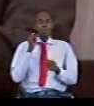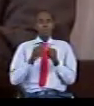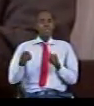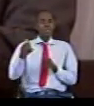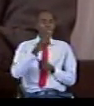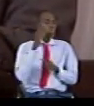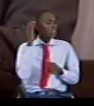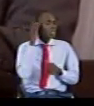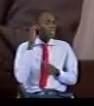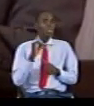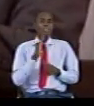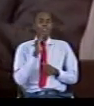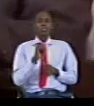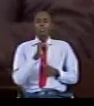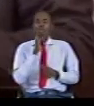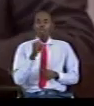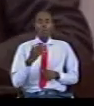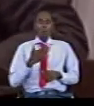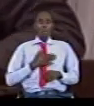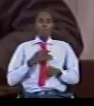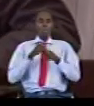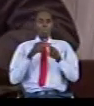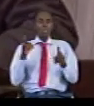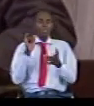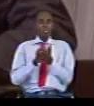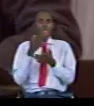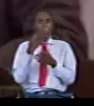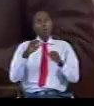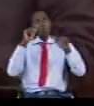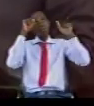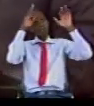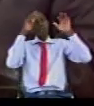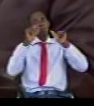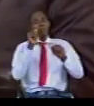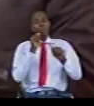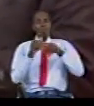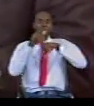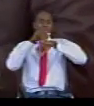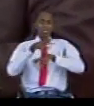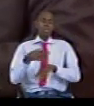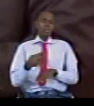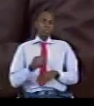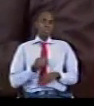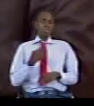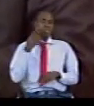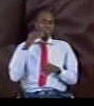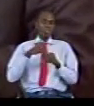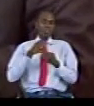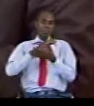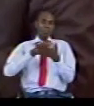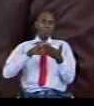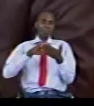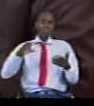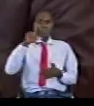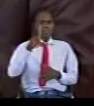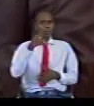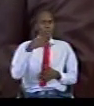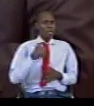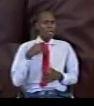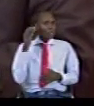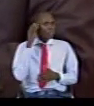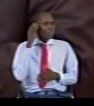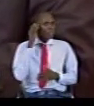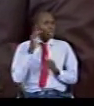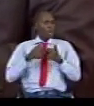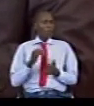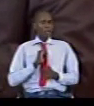not mine, but the Father which sent me. Look at verse 28. Ye have heard how I said unto